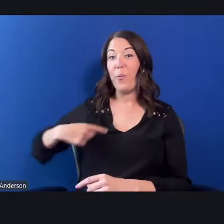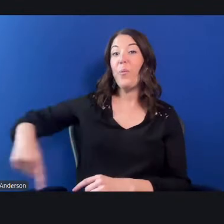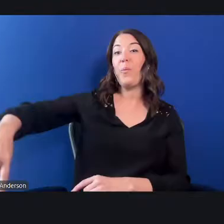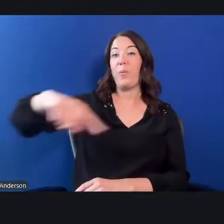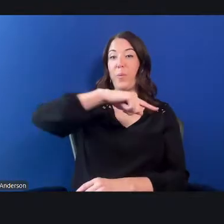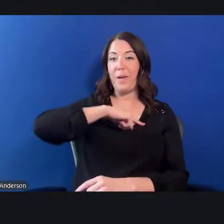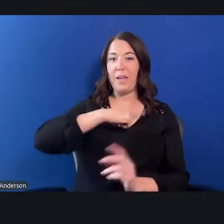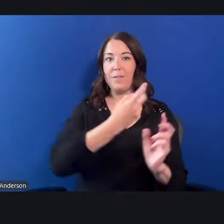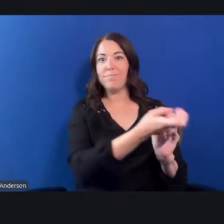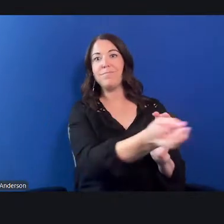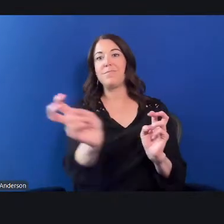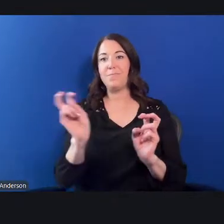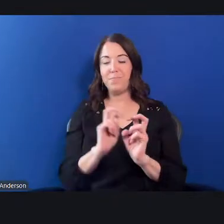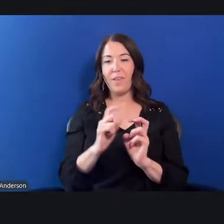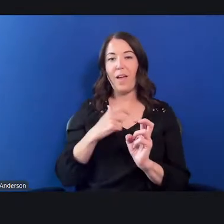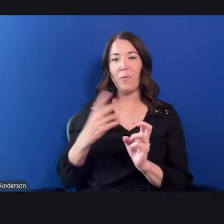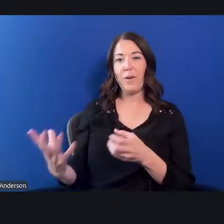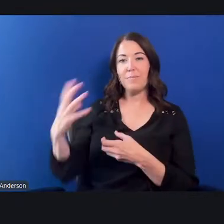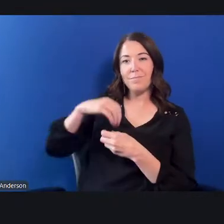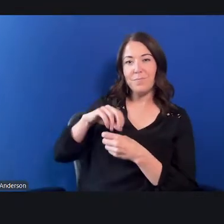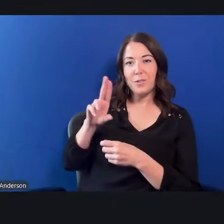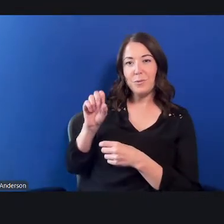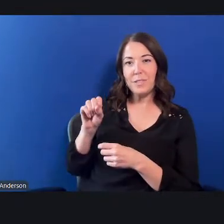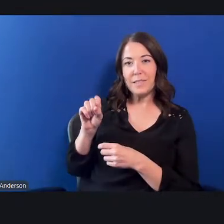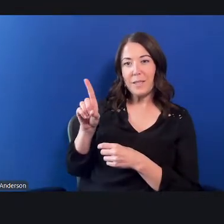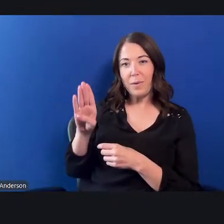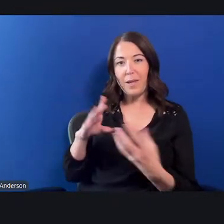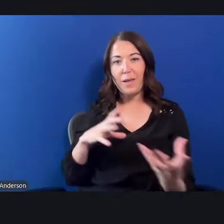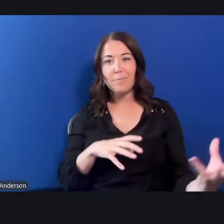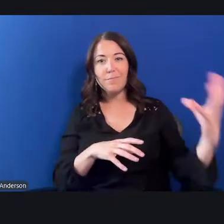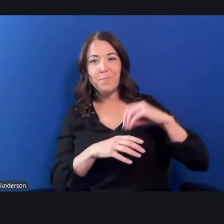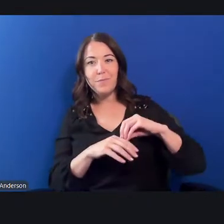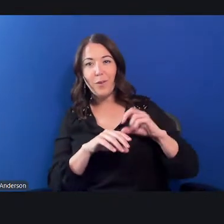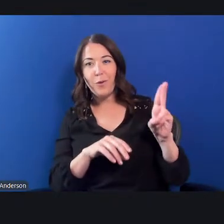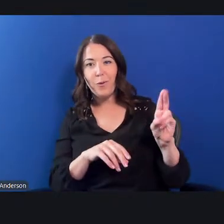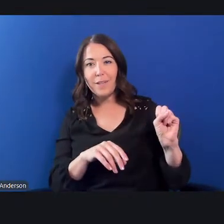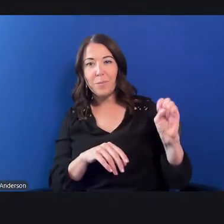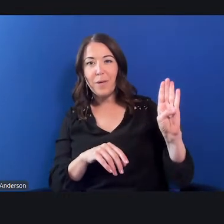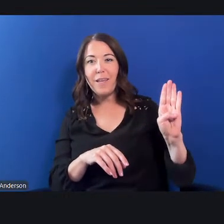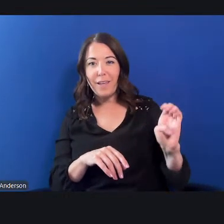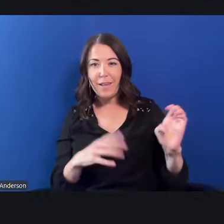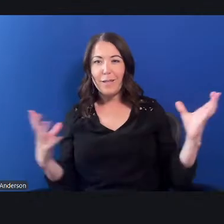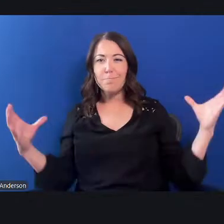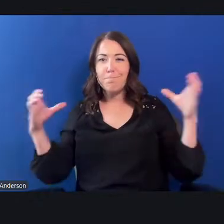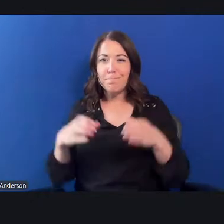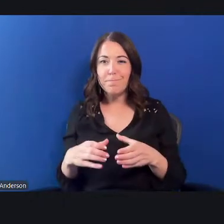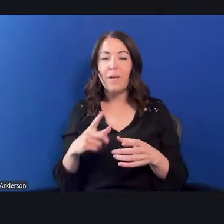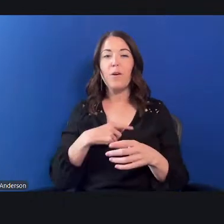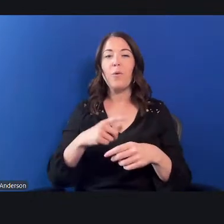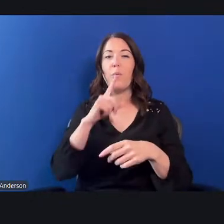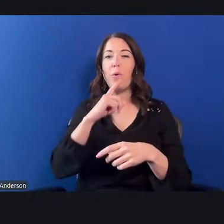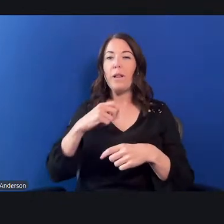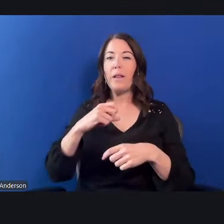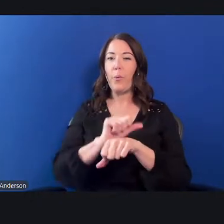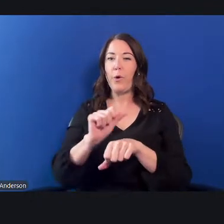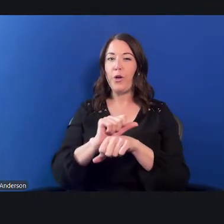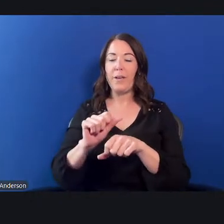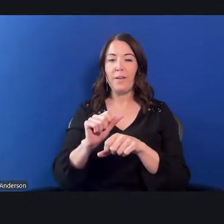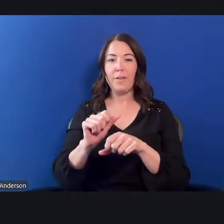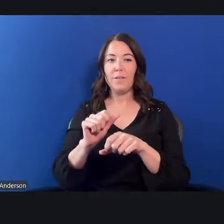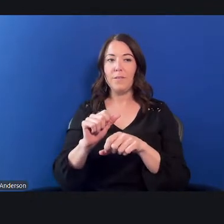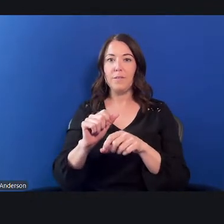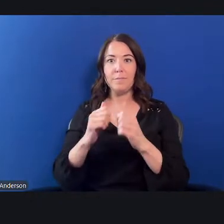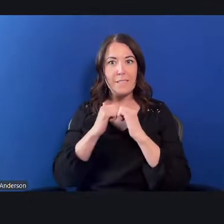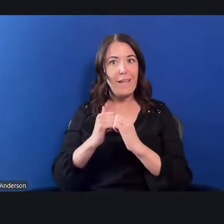working, staff at the USDB and staff at USBE, working together in ways that maybe we haven't, at least for a long